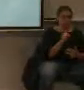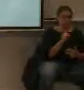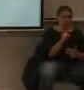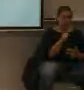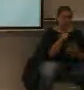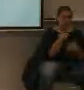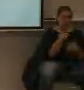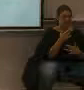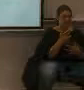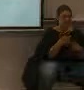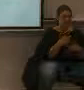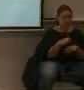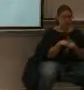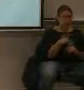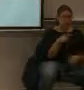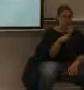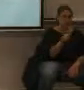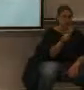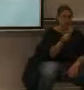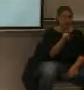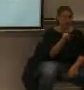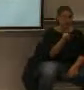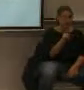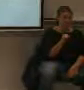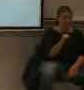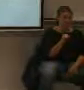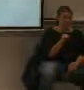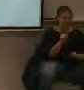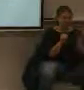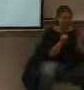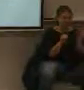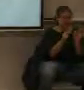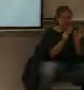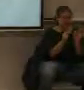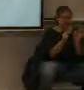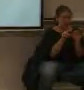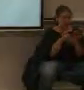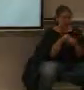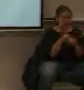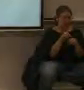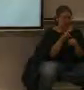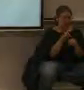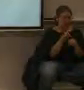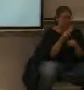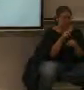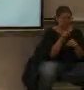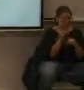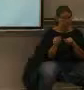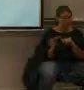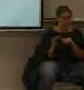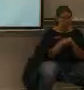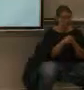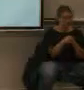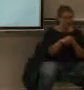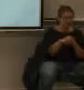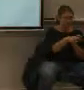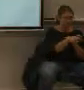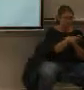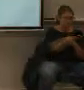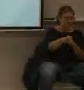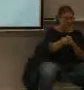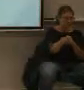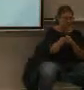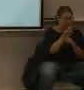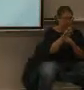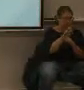on plasmids. And these little circular pieces of DNA that are in the bacteria can be transmitted from one bacteria to another,